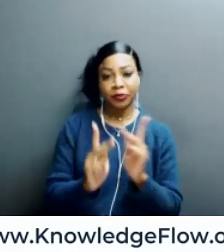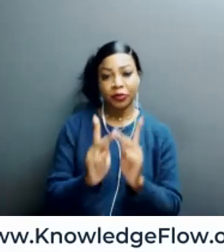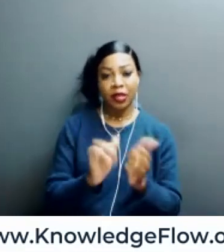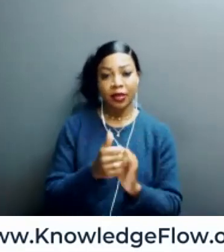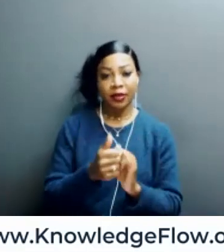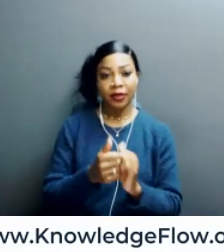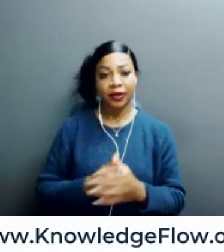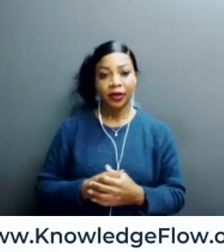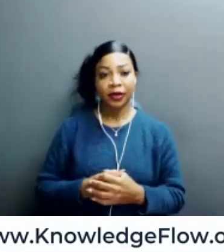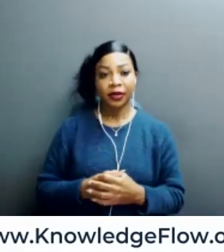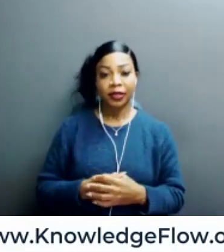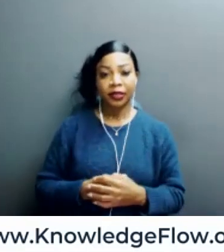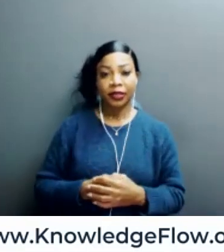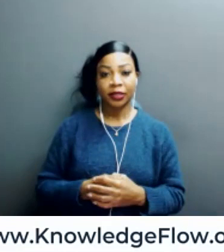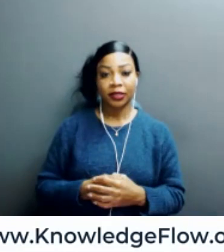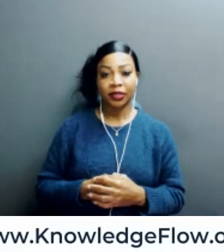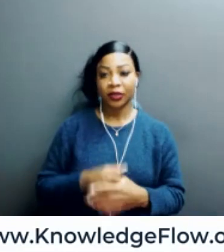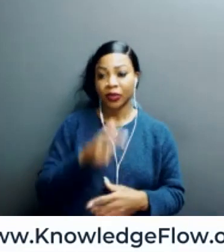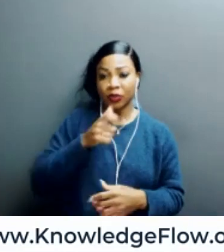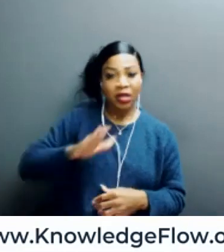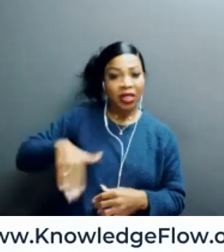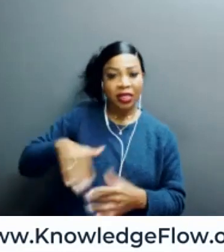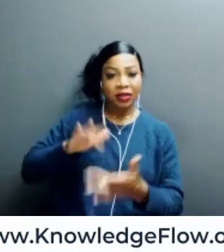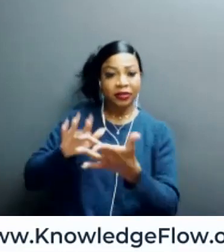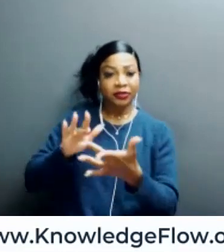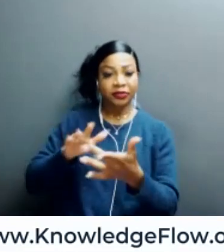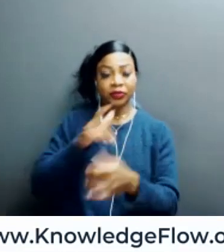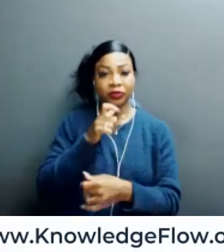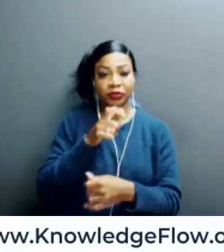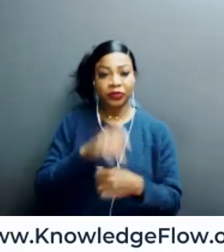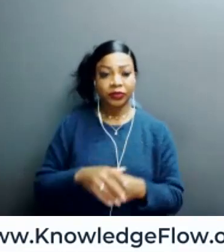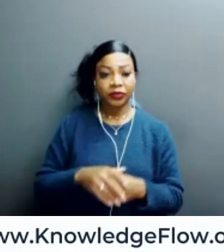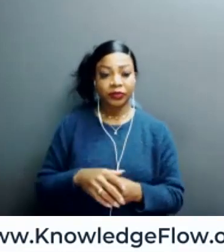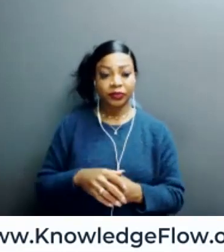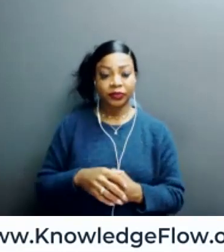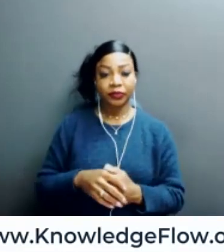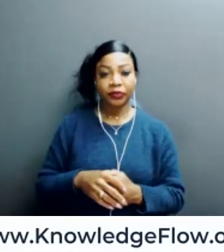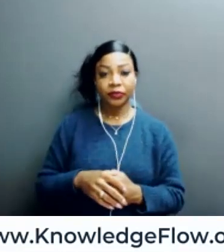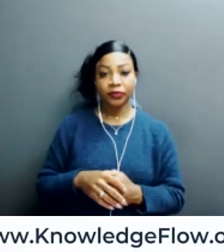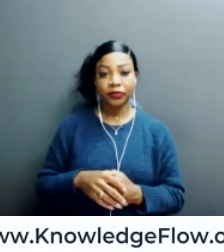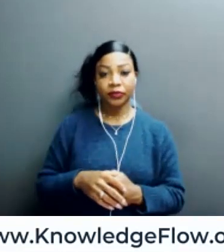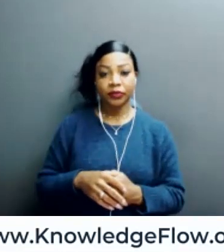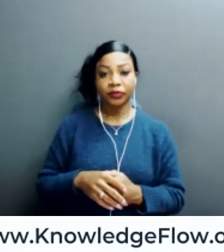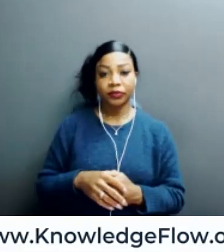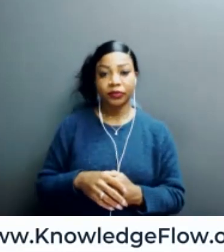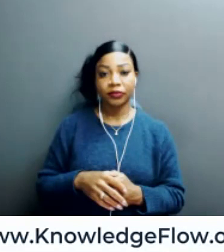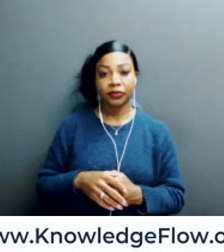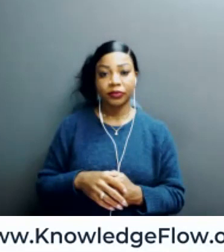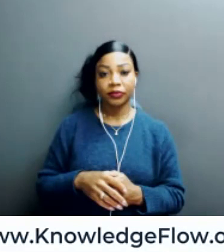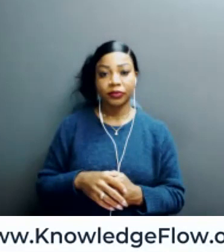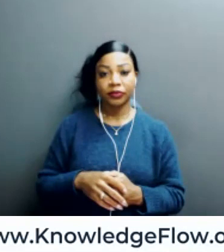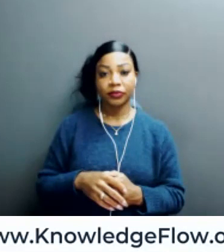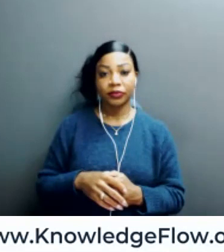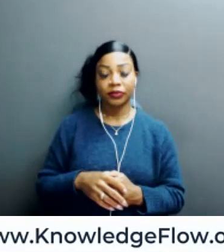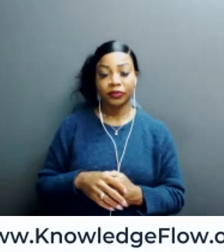uh let's start with who have I not heard from in a little bit Deborah yeah sure um I would say